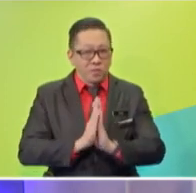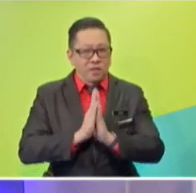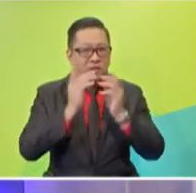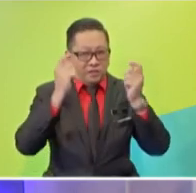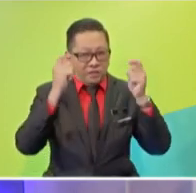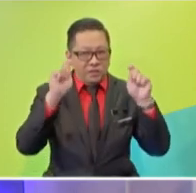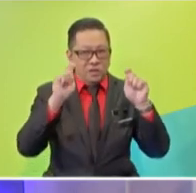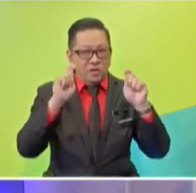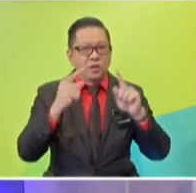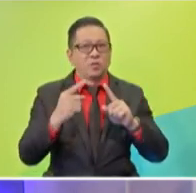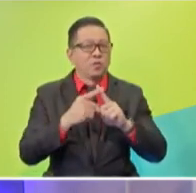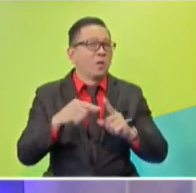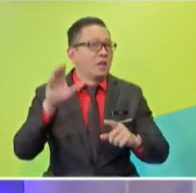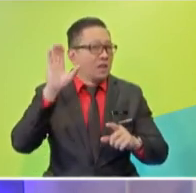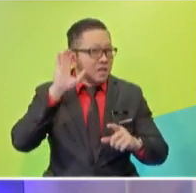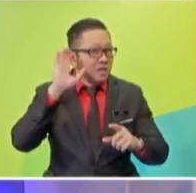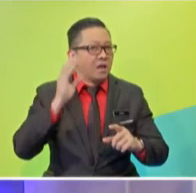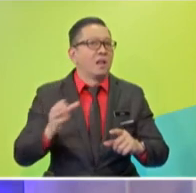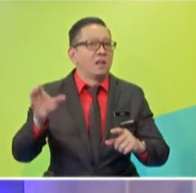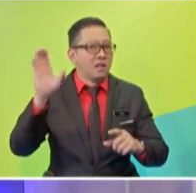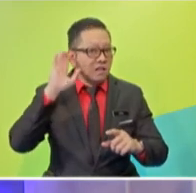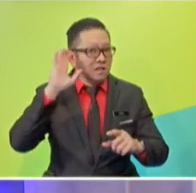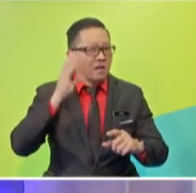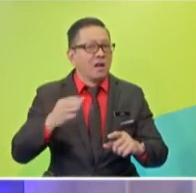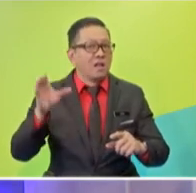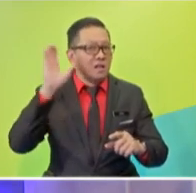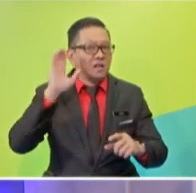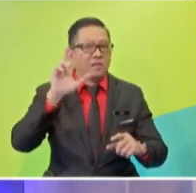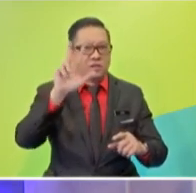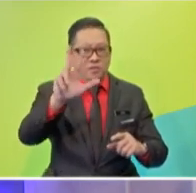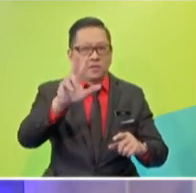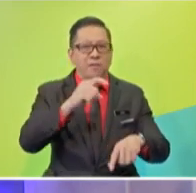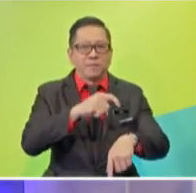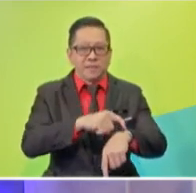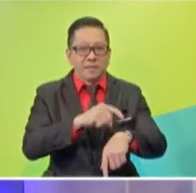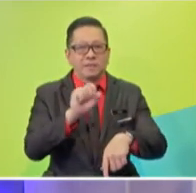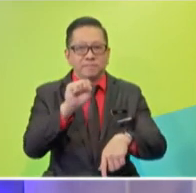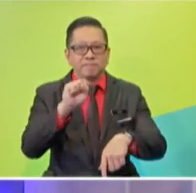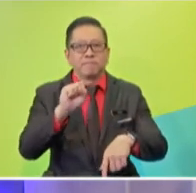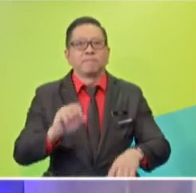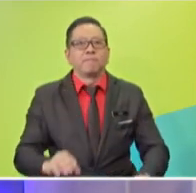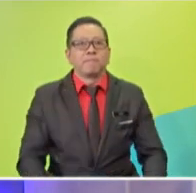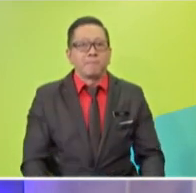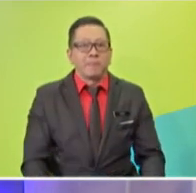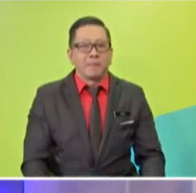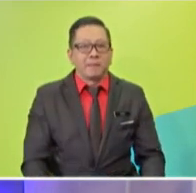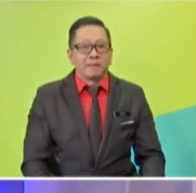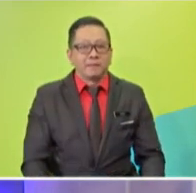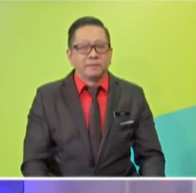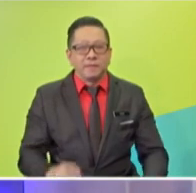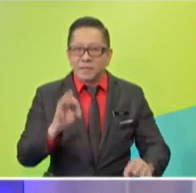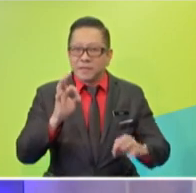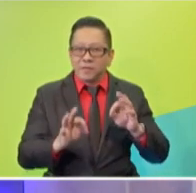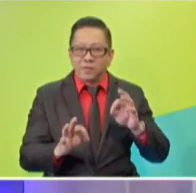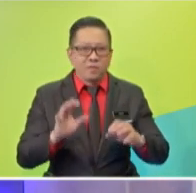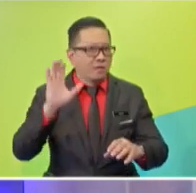English teacher, to listen to the same audio for three times. Okay, for at least three times. Right. So if you listen